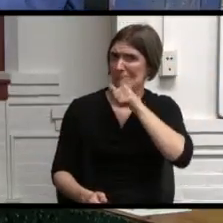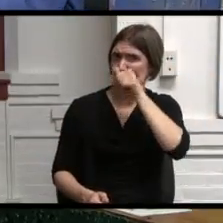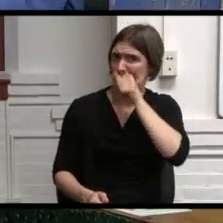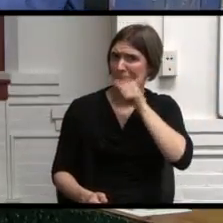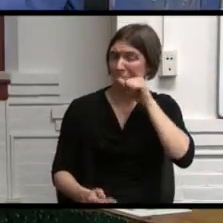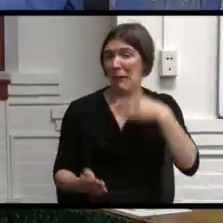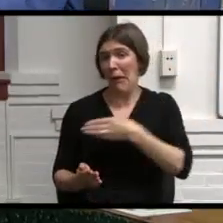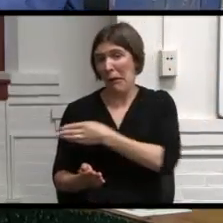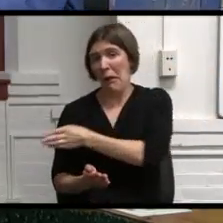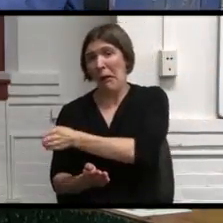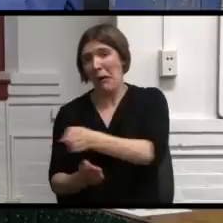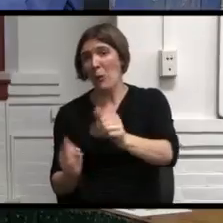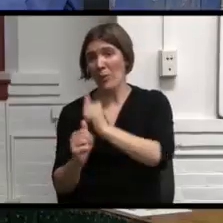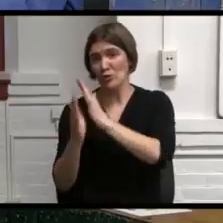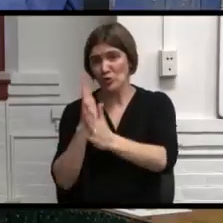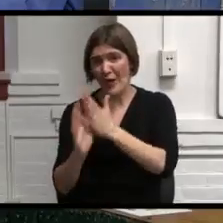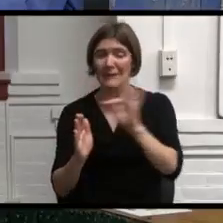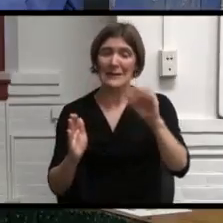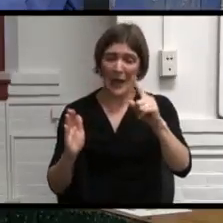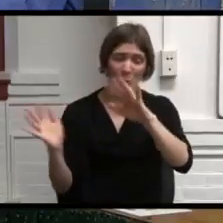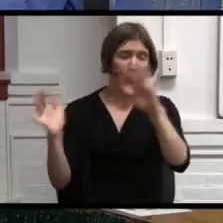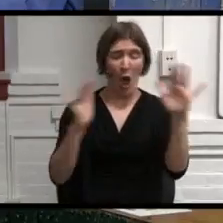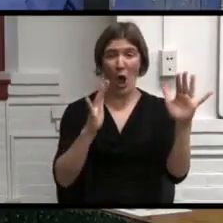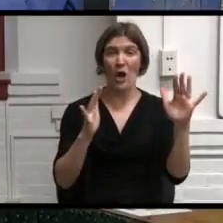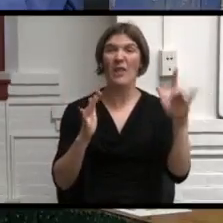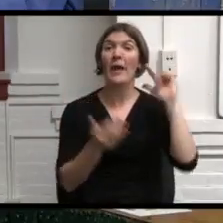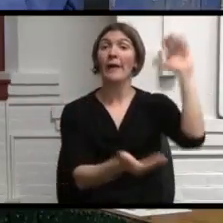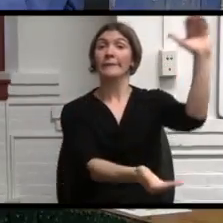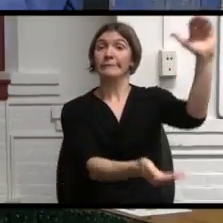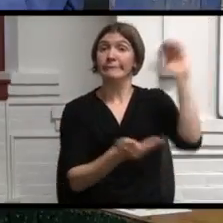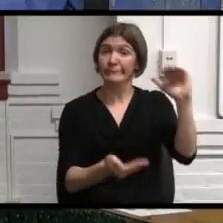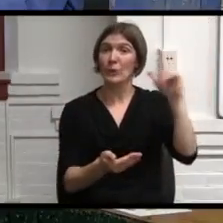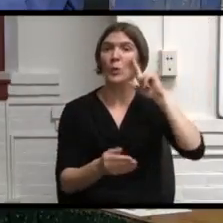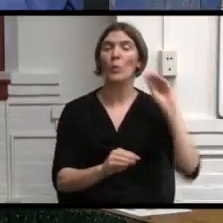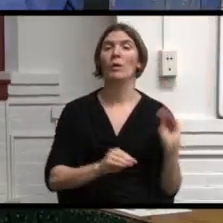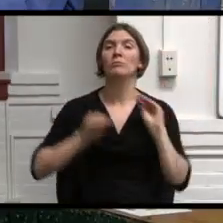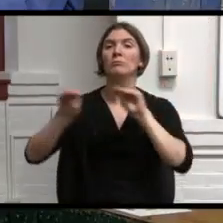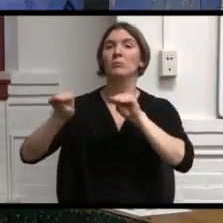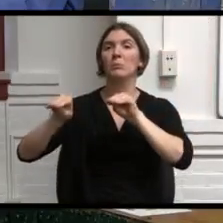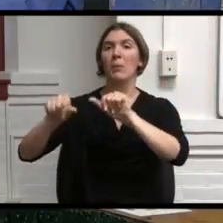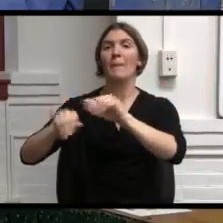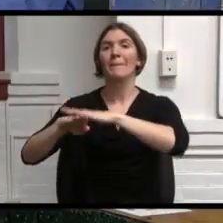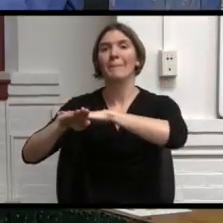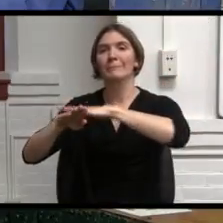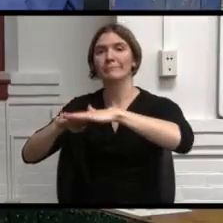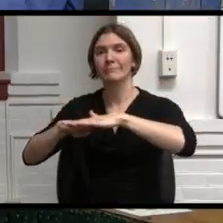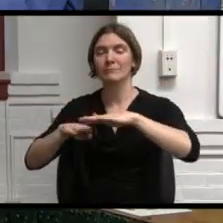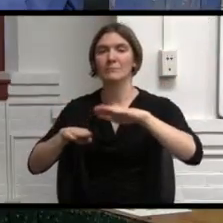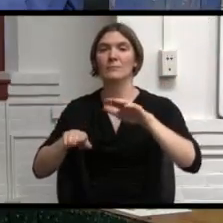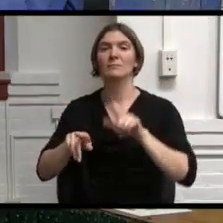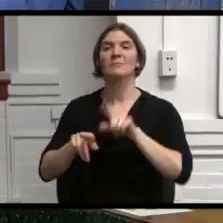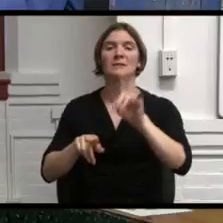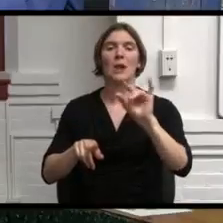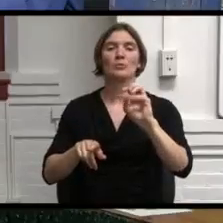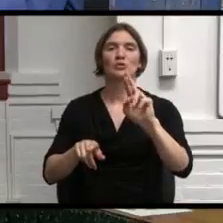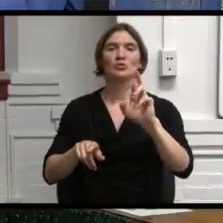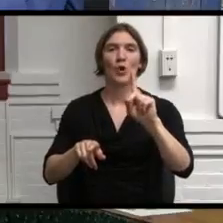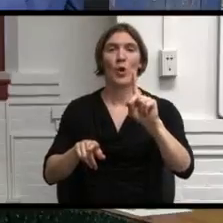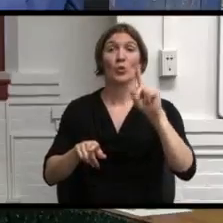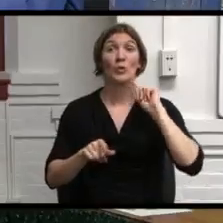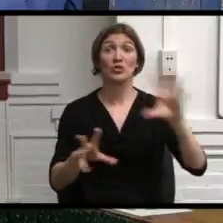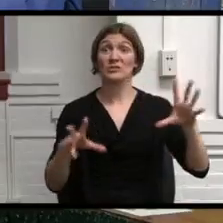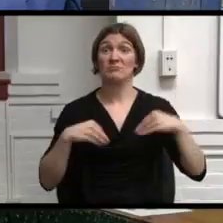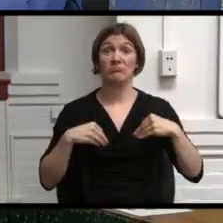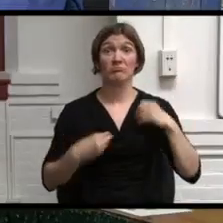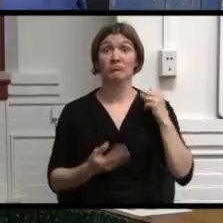pretty much however we'd like, but I think it was decided to use it on Upper Dummerston Road to repave some of that. So I guess this is just accepting the money, is that